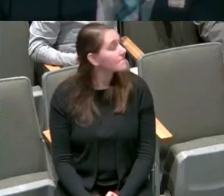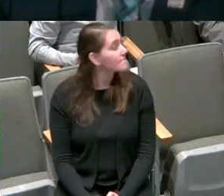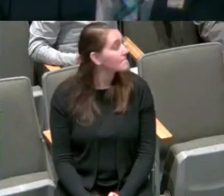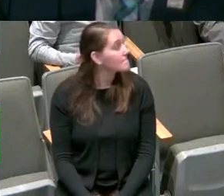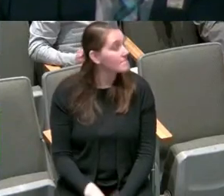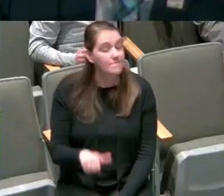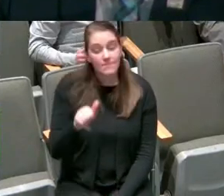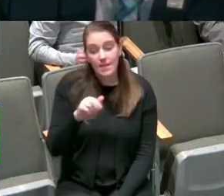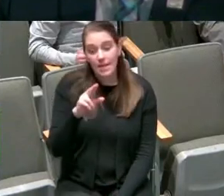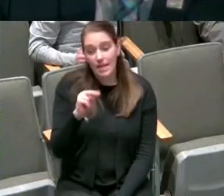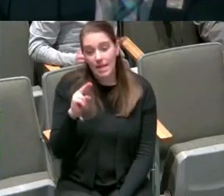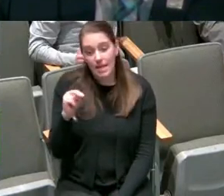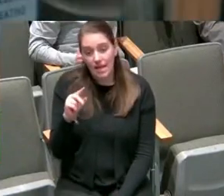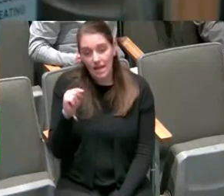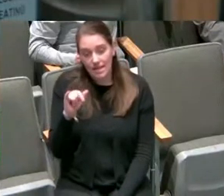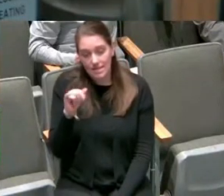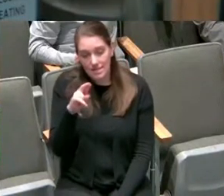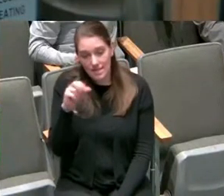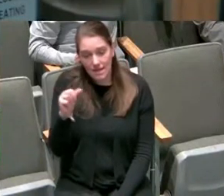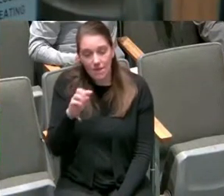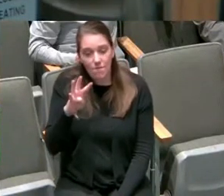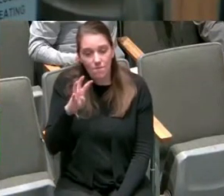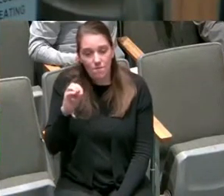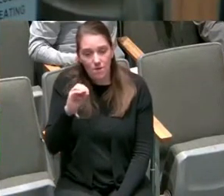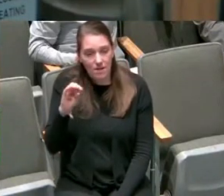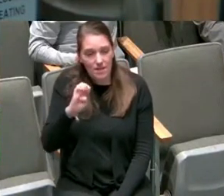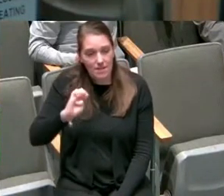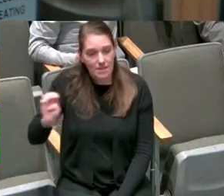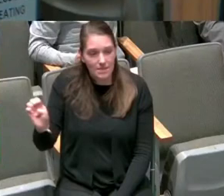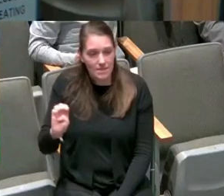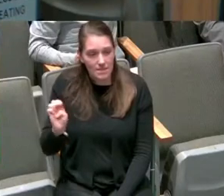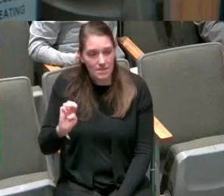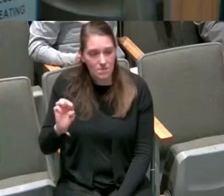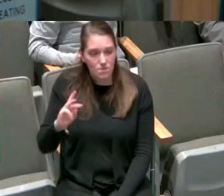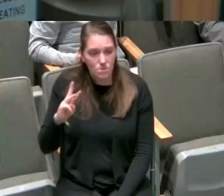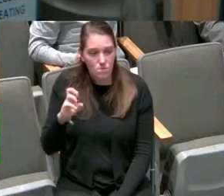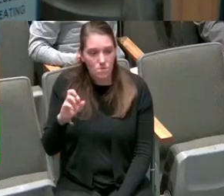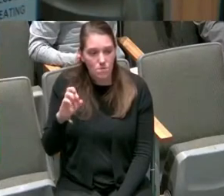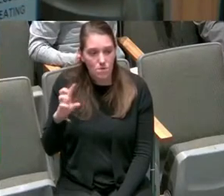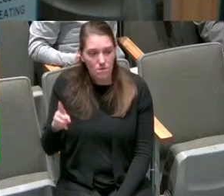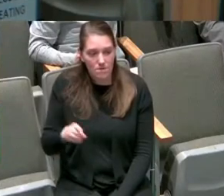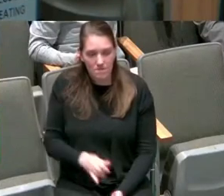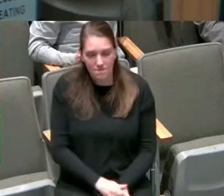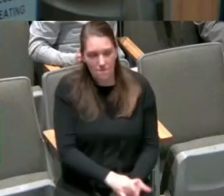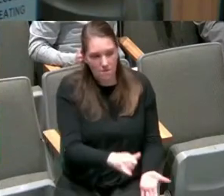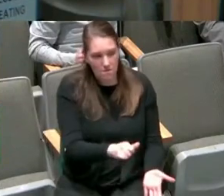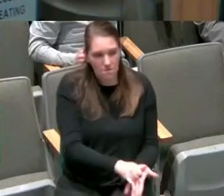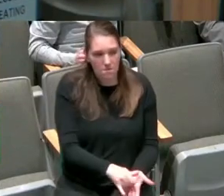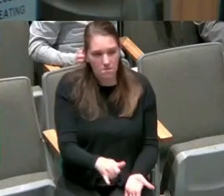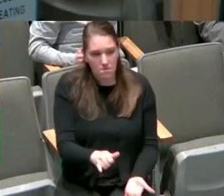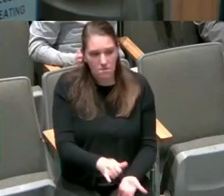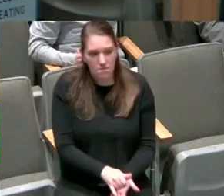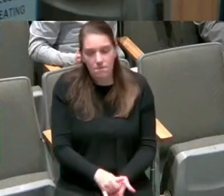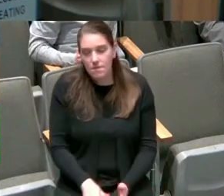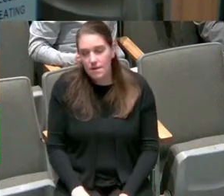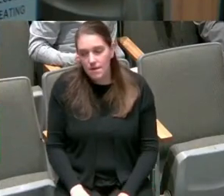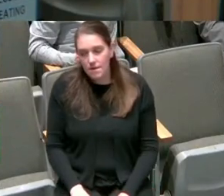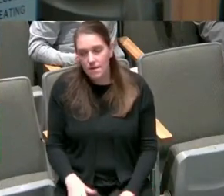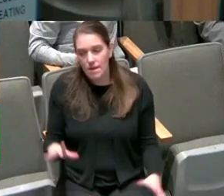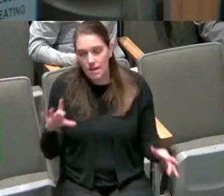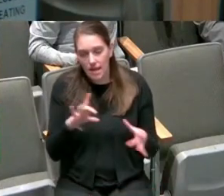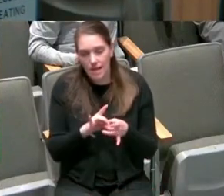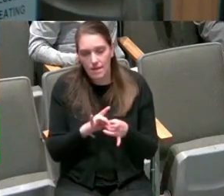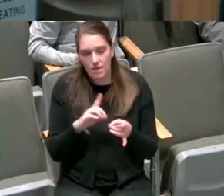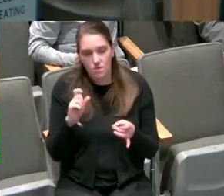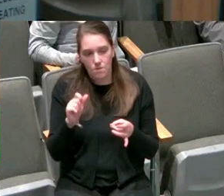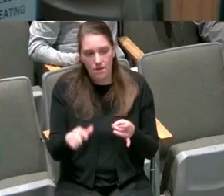and mattina 40 is who wrote I have a kind of a contingent question I guess as to that first